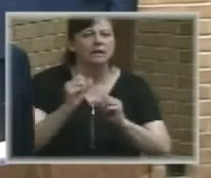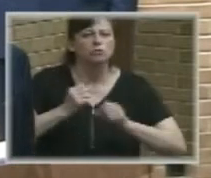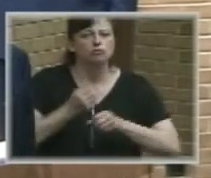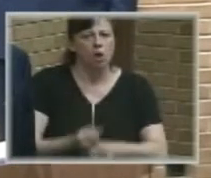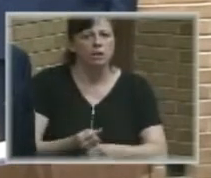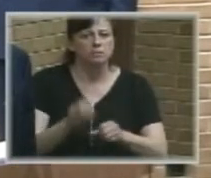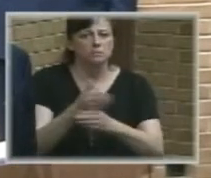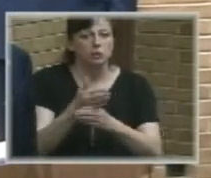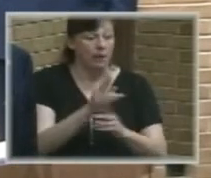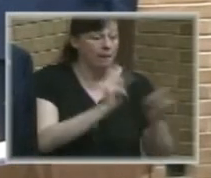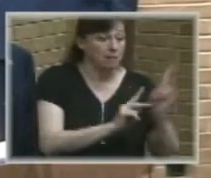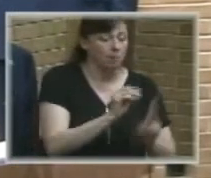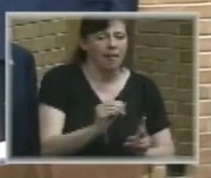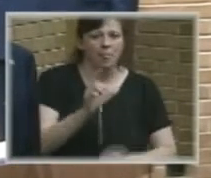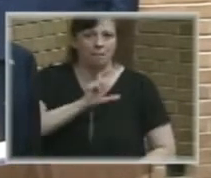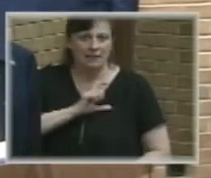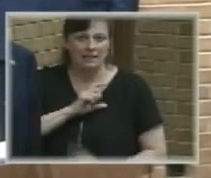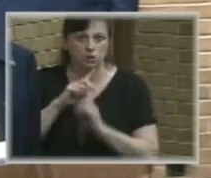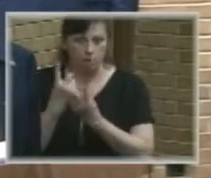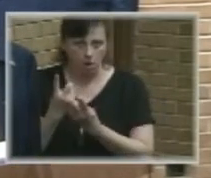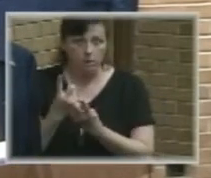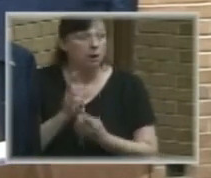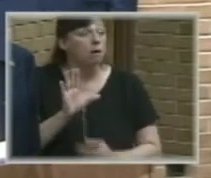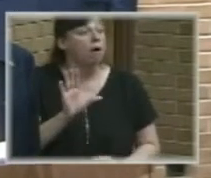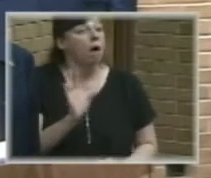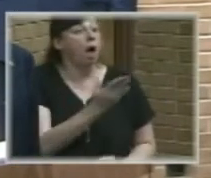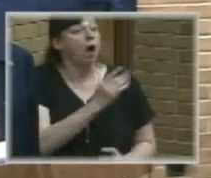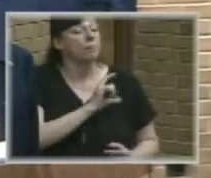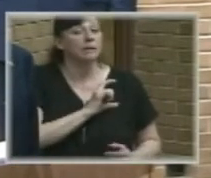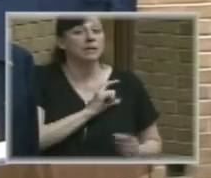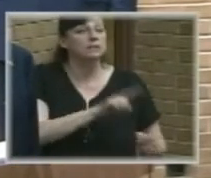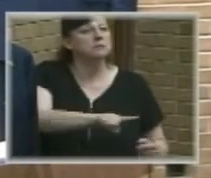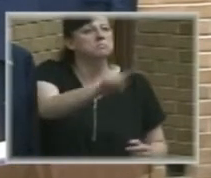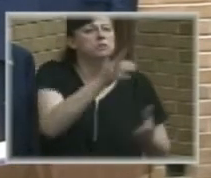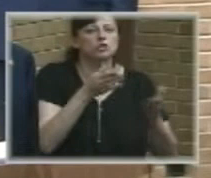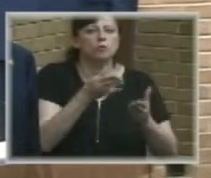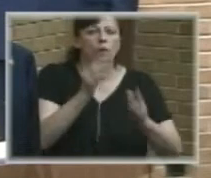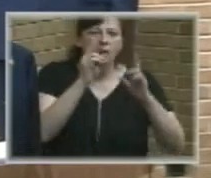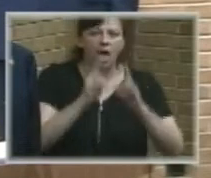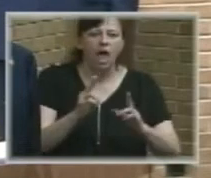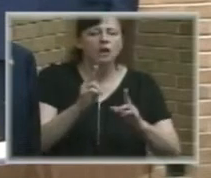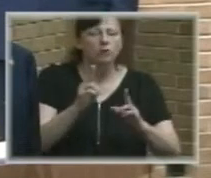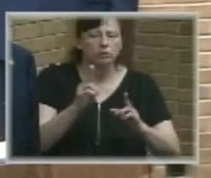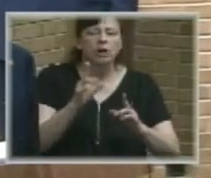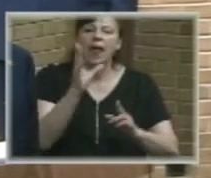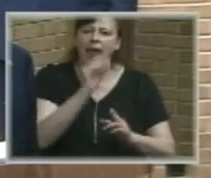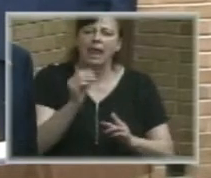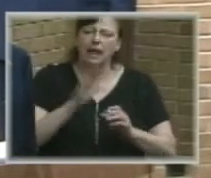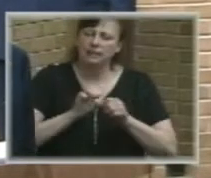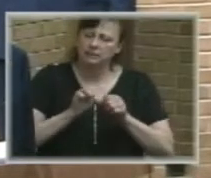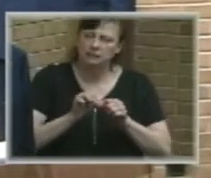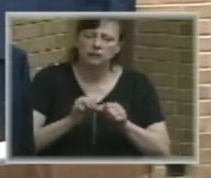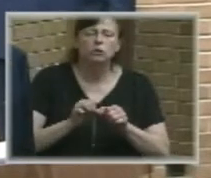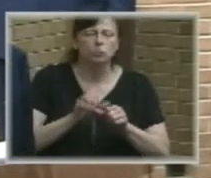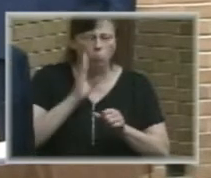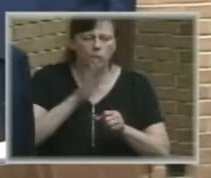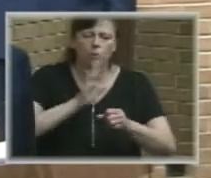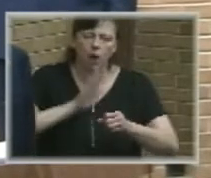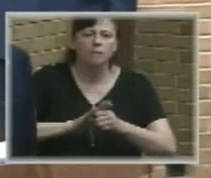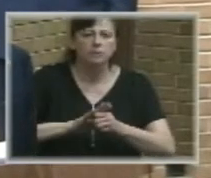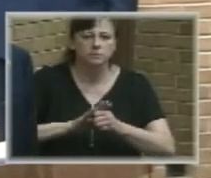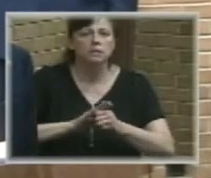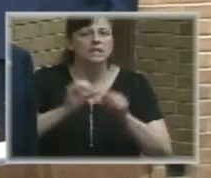police. Our police officers serve with honor and dignity, and I want to assure you that I will continue to hold our members to the